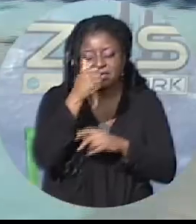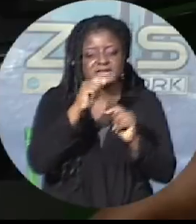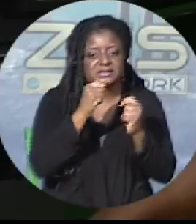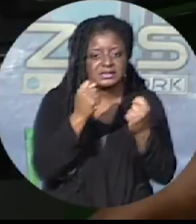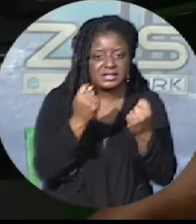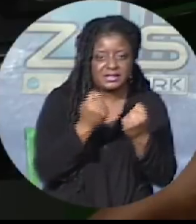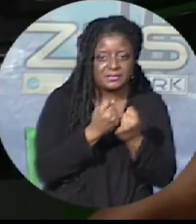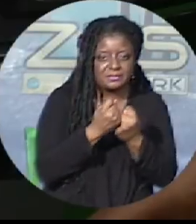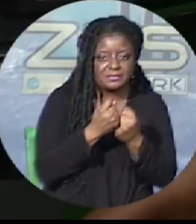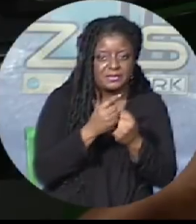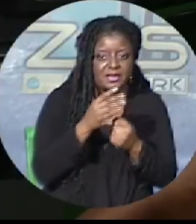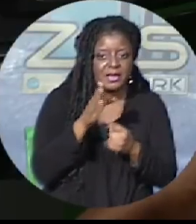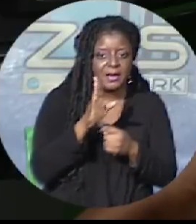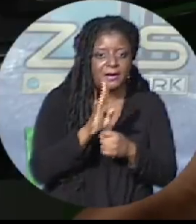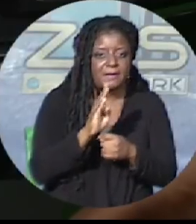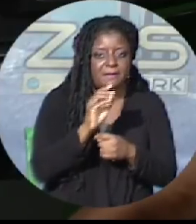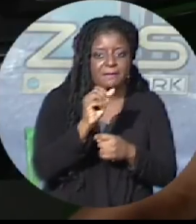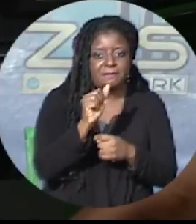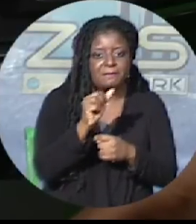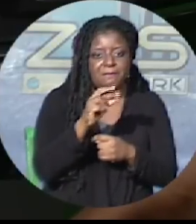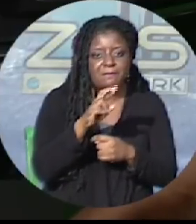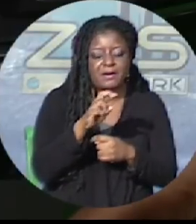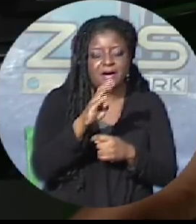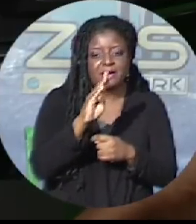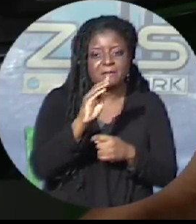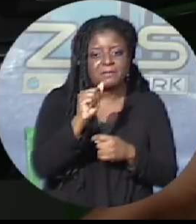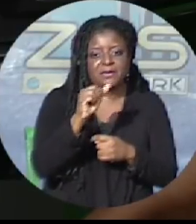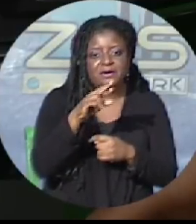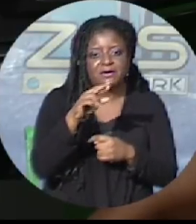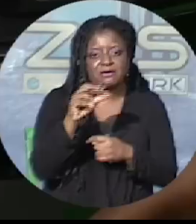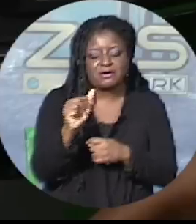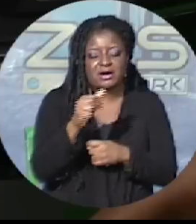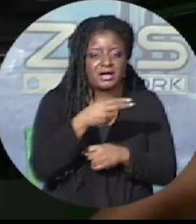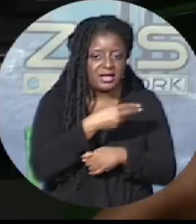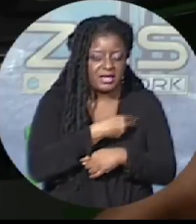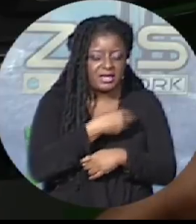veteran. Aubrey Higgs, she is now at the University of South Carolina.